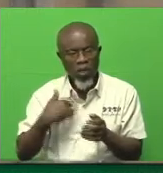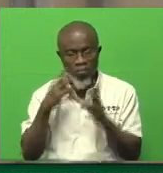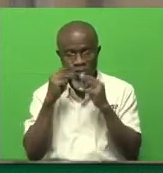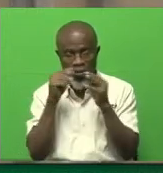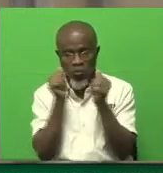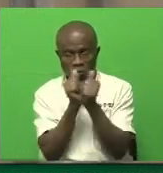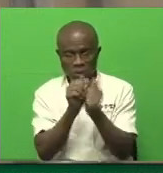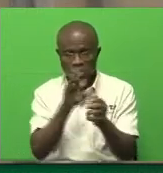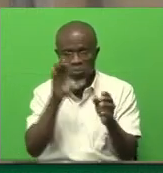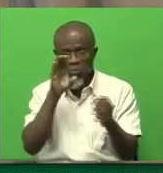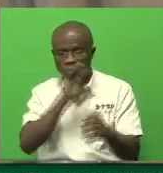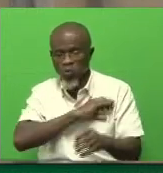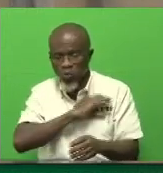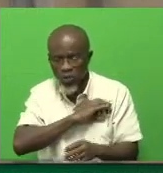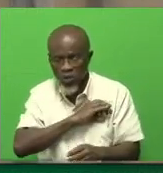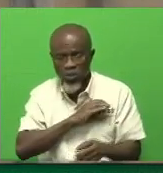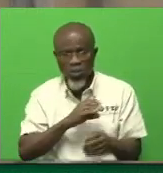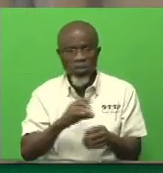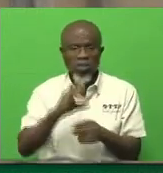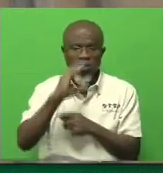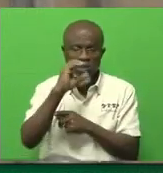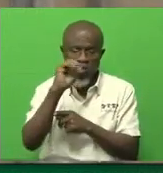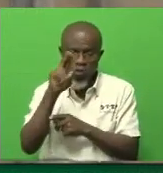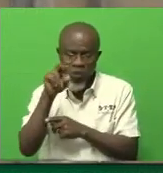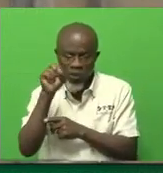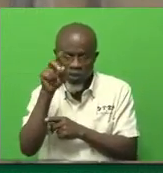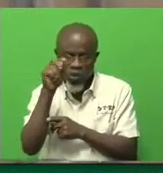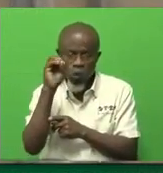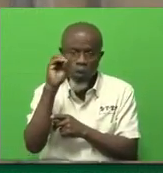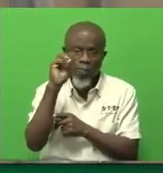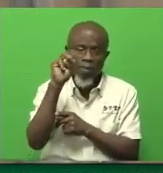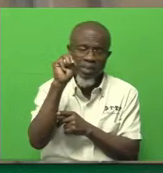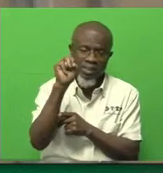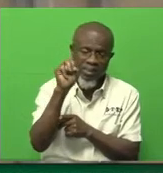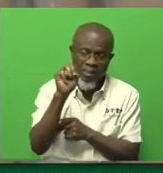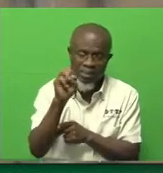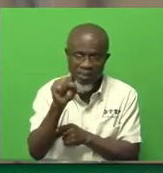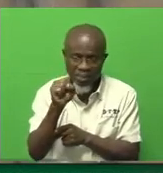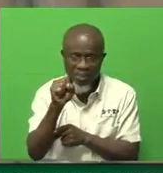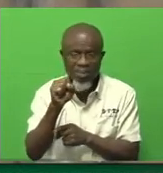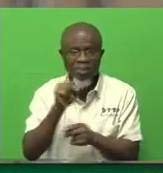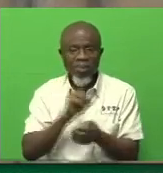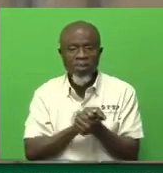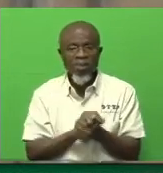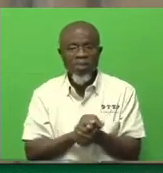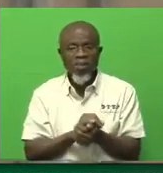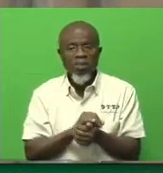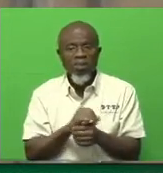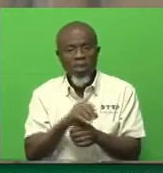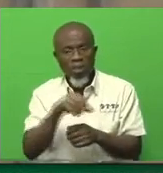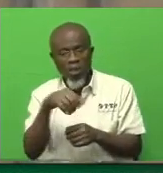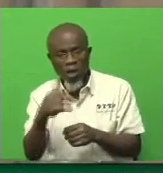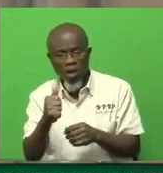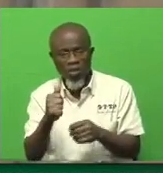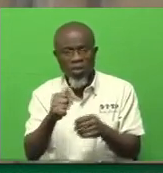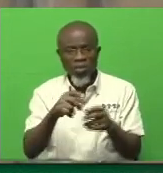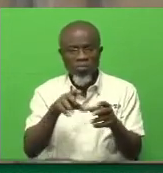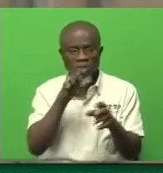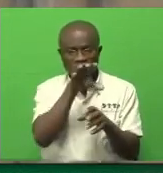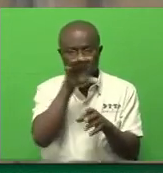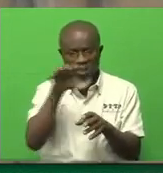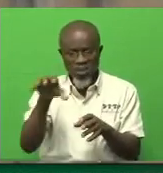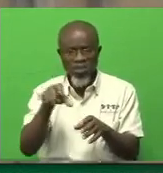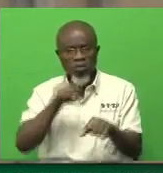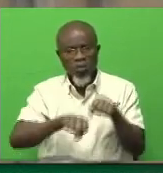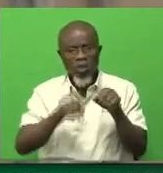customs and Alexis and the Ministry of Health Public Health Inspectors so that we can ensure enforcement of the